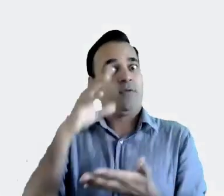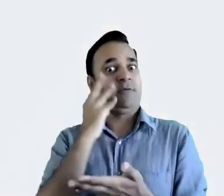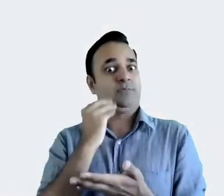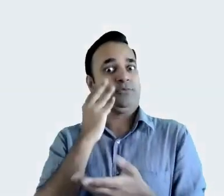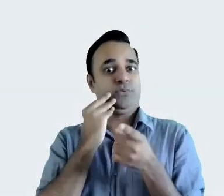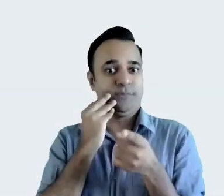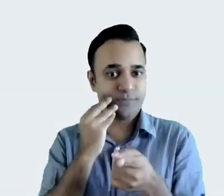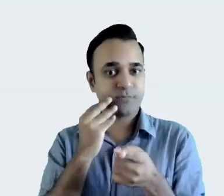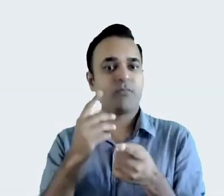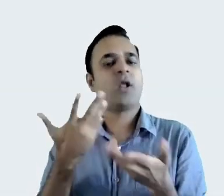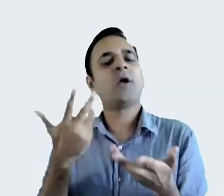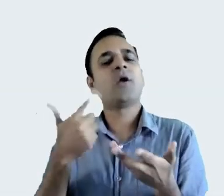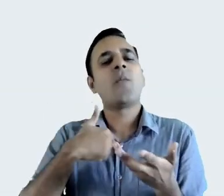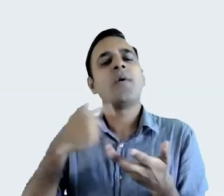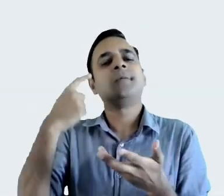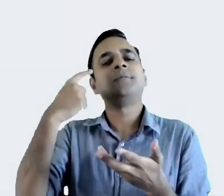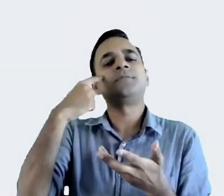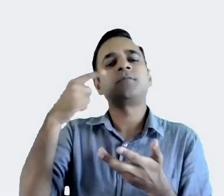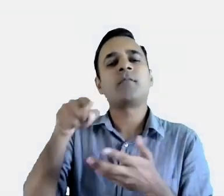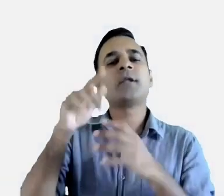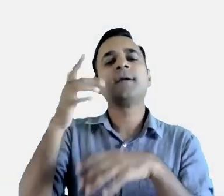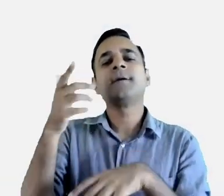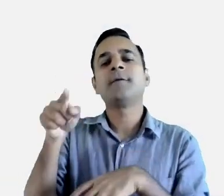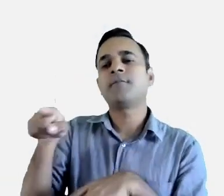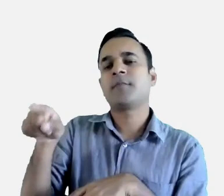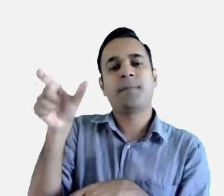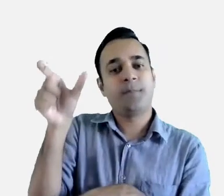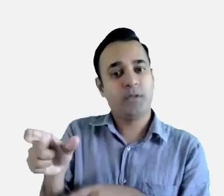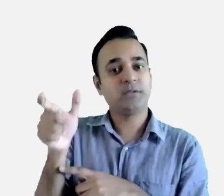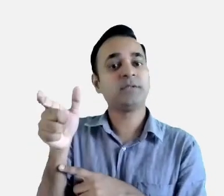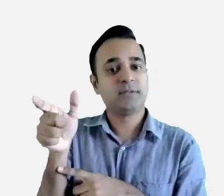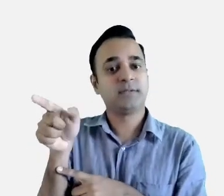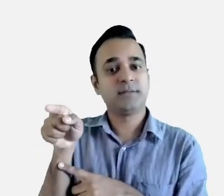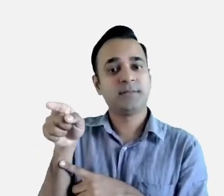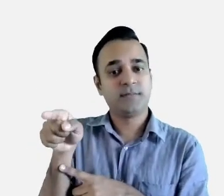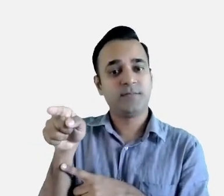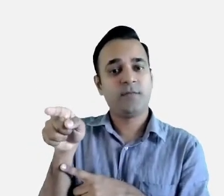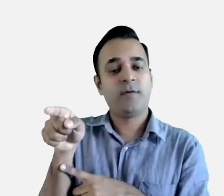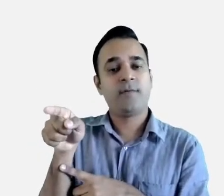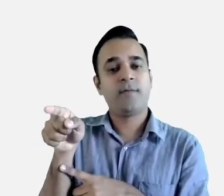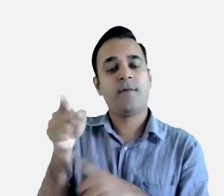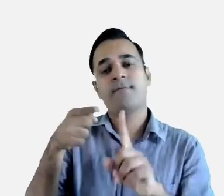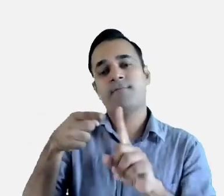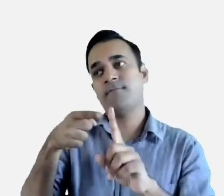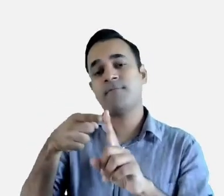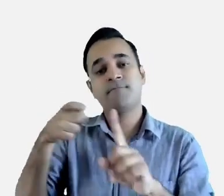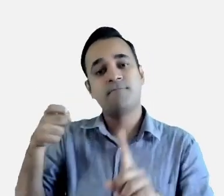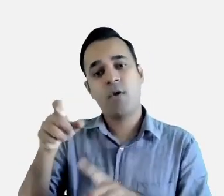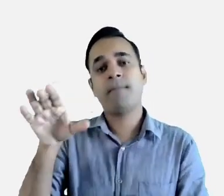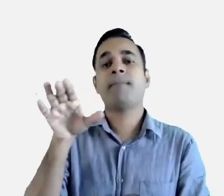from Costa Rica. I believe you're muted, sir. If you can unmute and let me know if you can hear